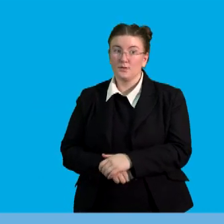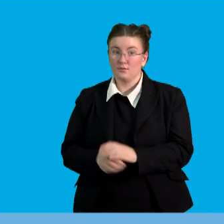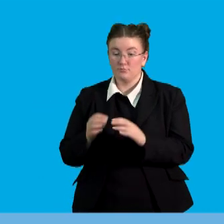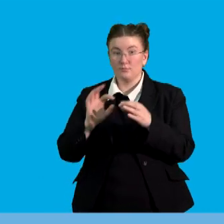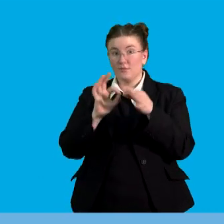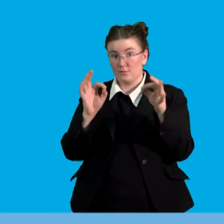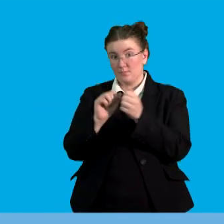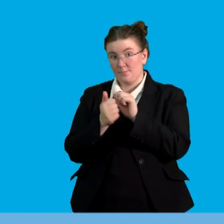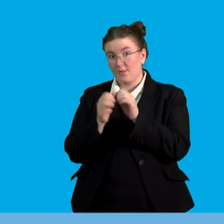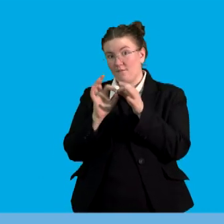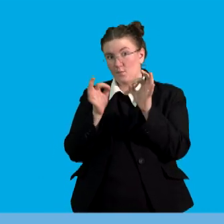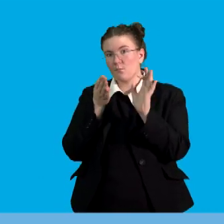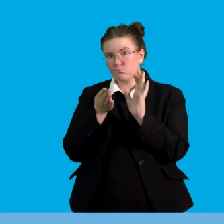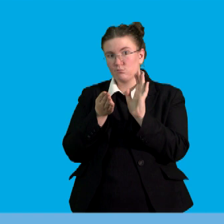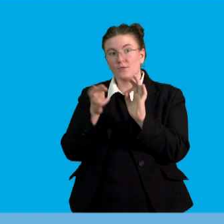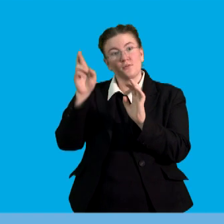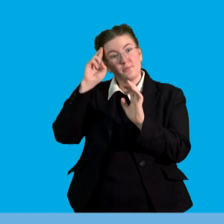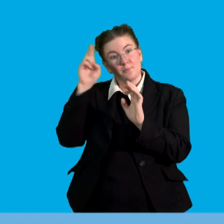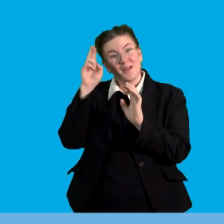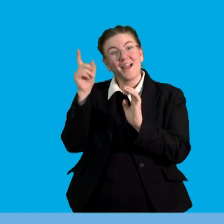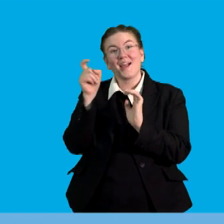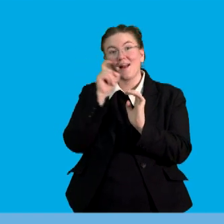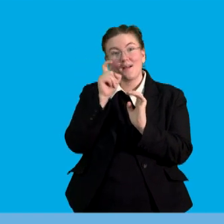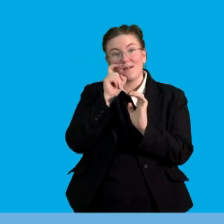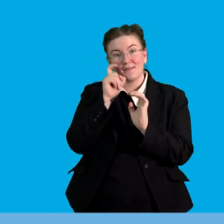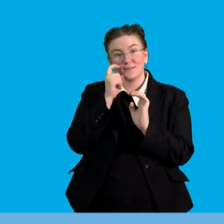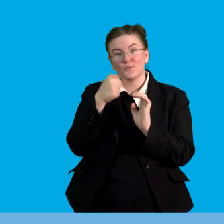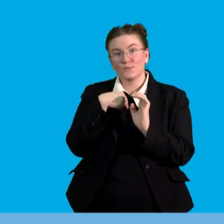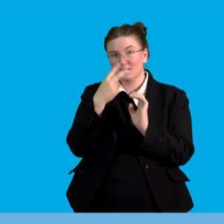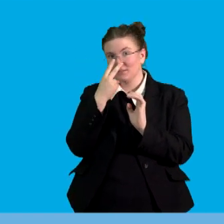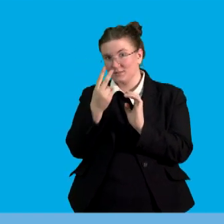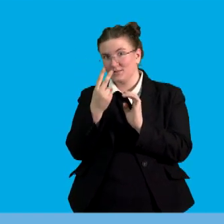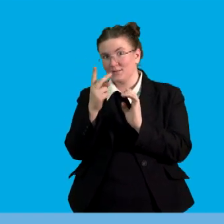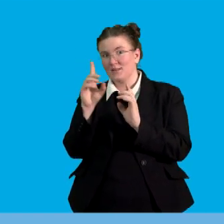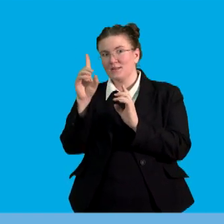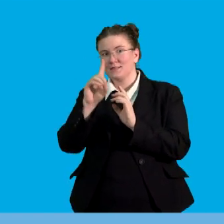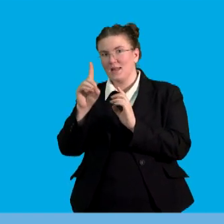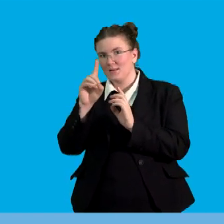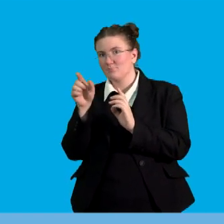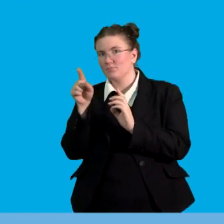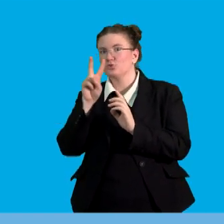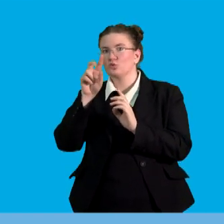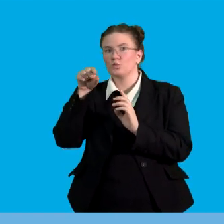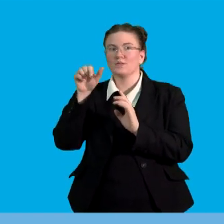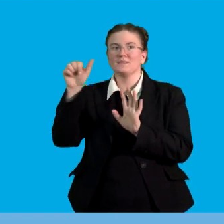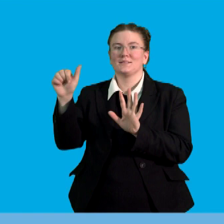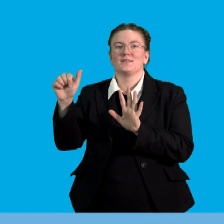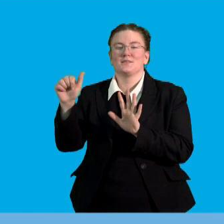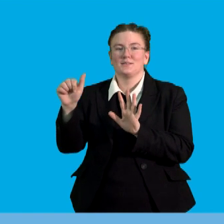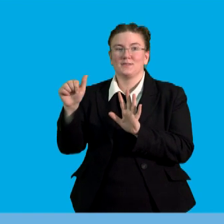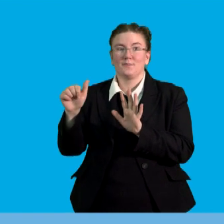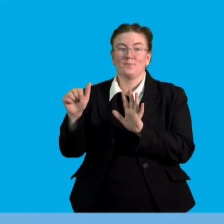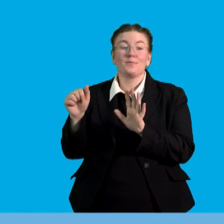is given? Remember the keyword was glass, so when you look at glass, we are given the density of glass, which is